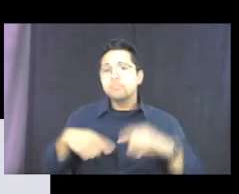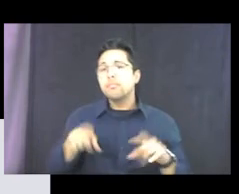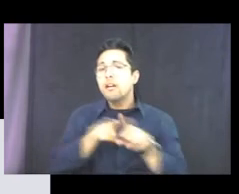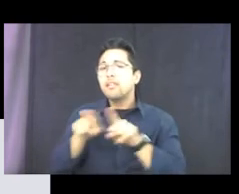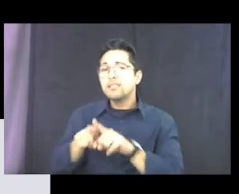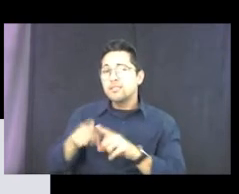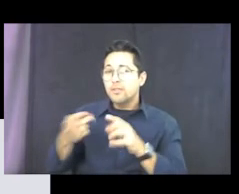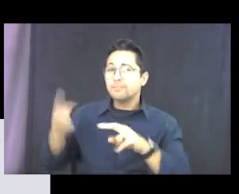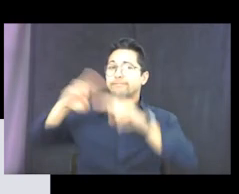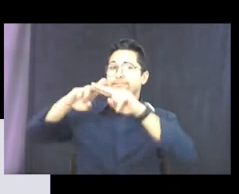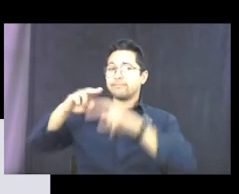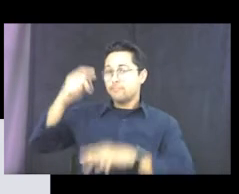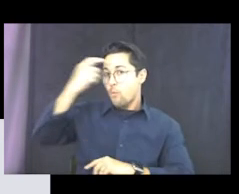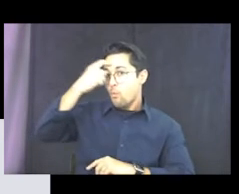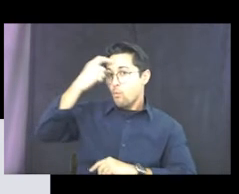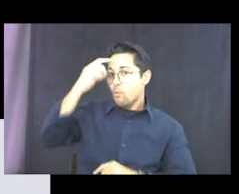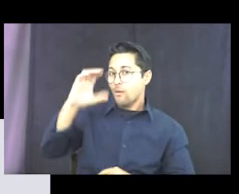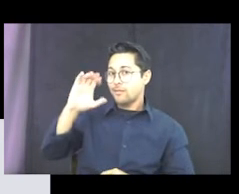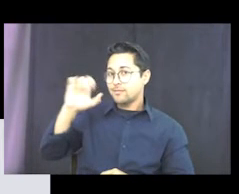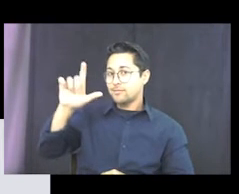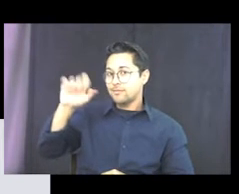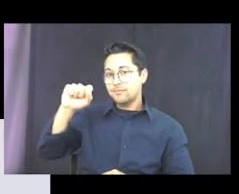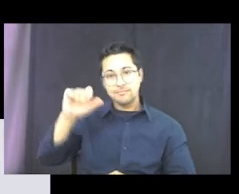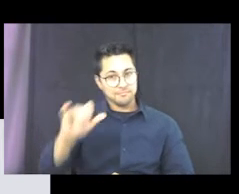brain cells.